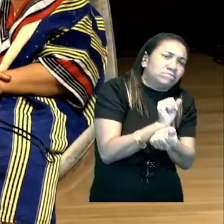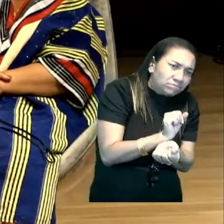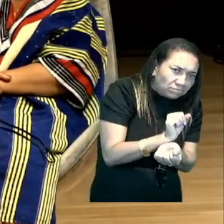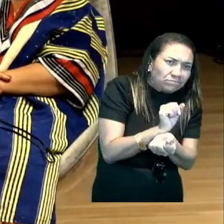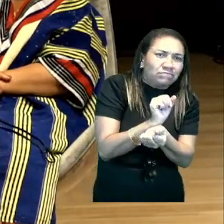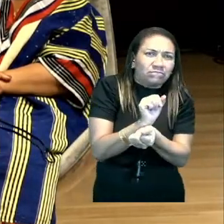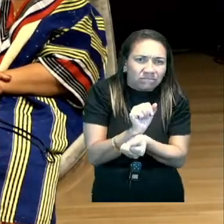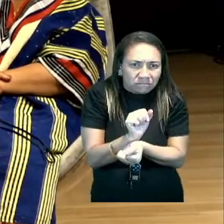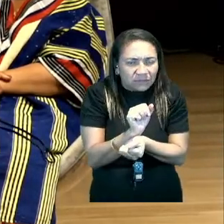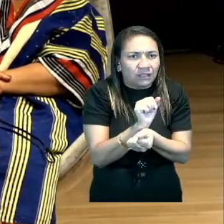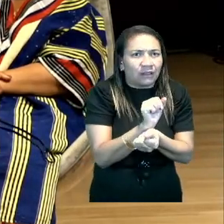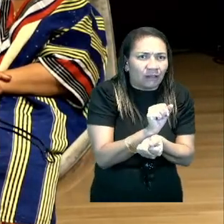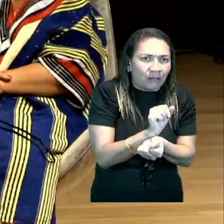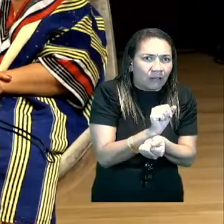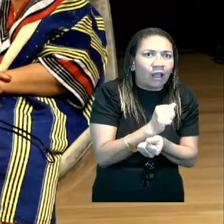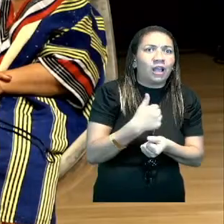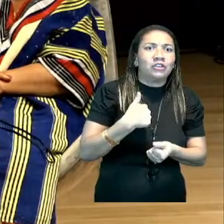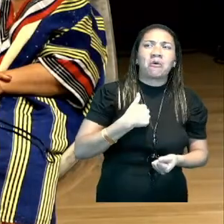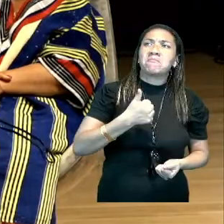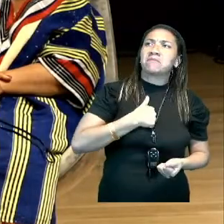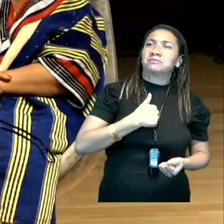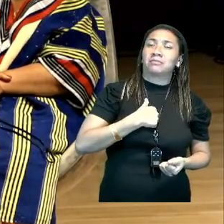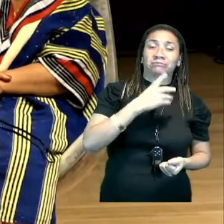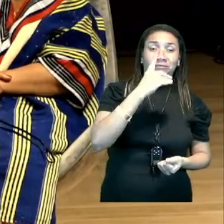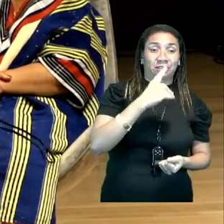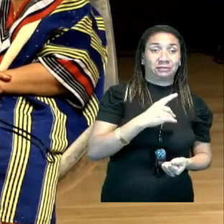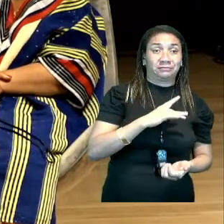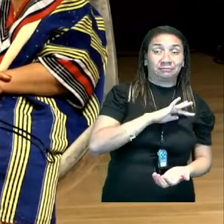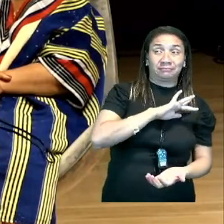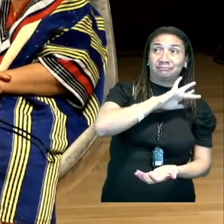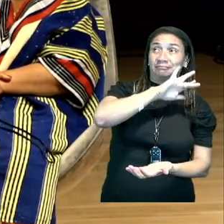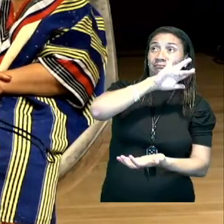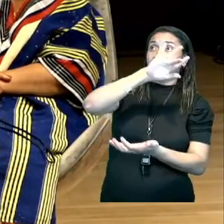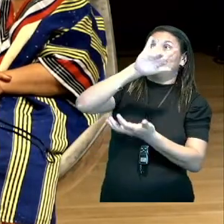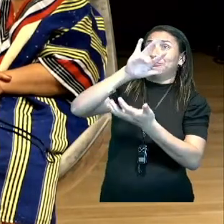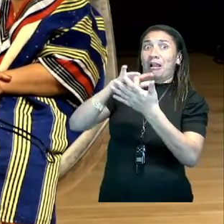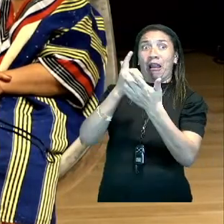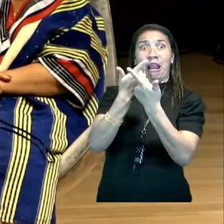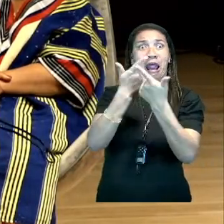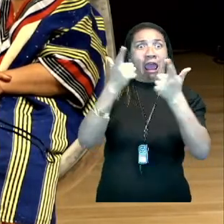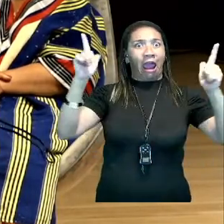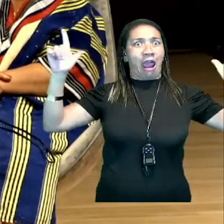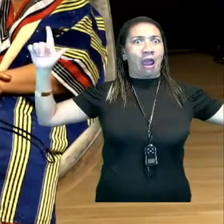enslaved people, and I voluntarily went there